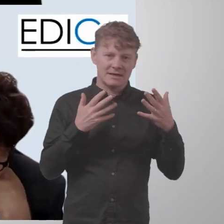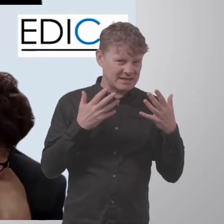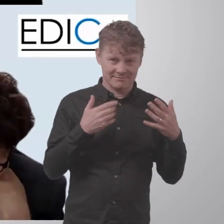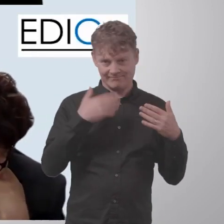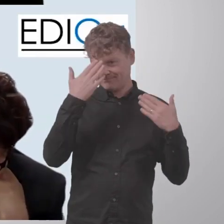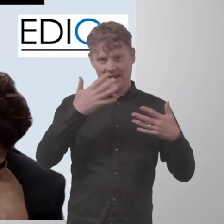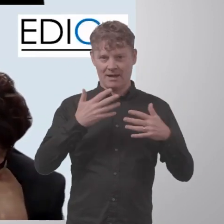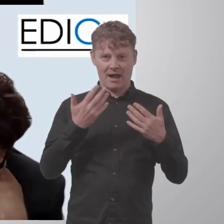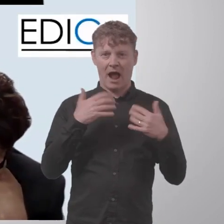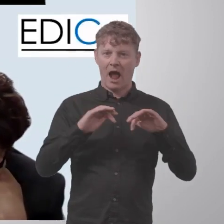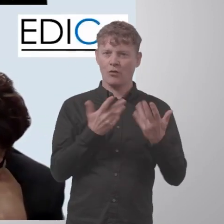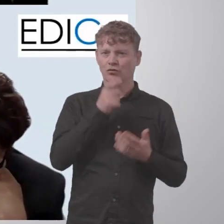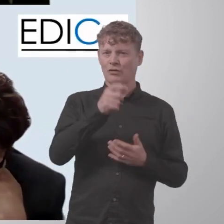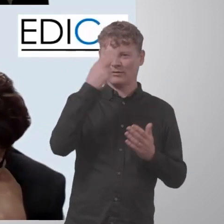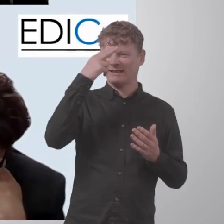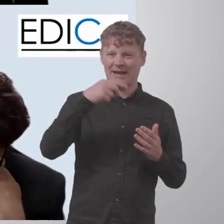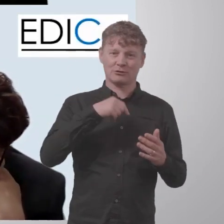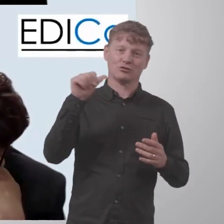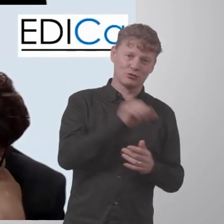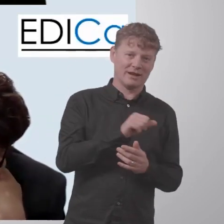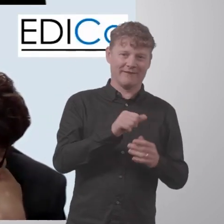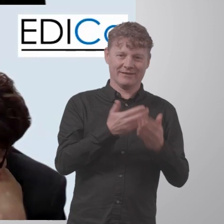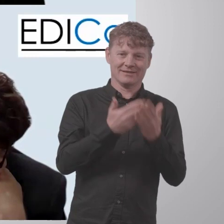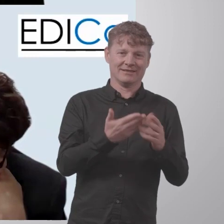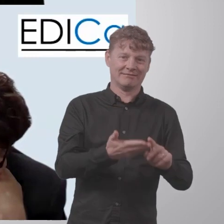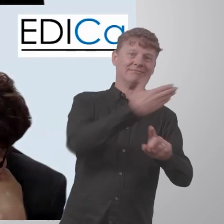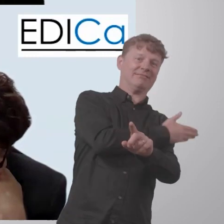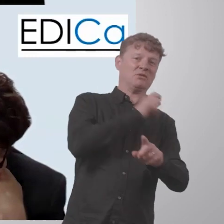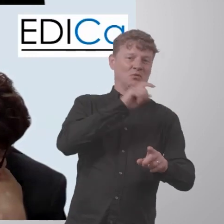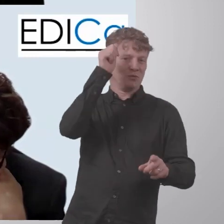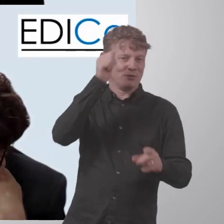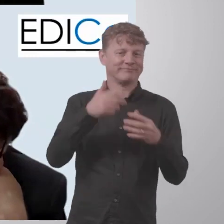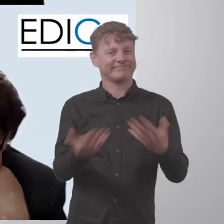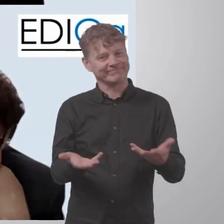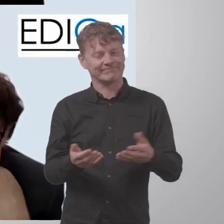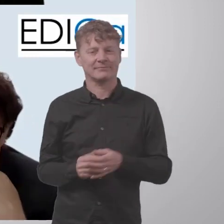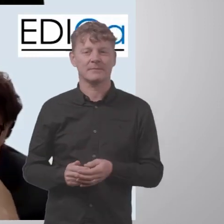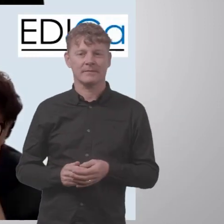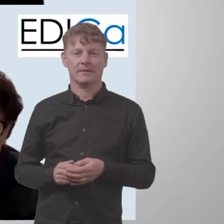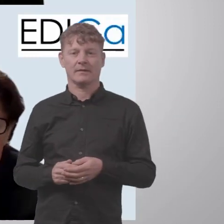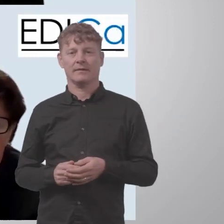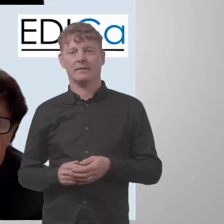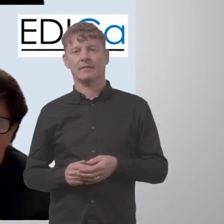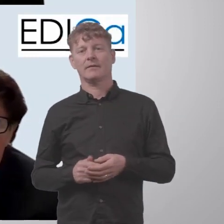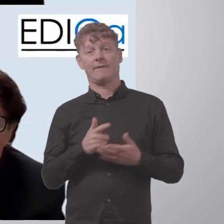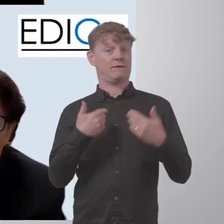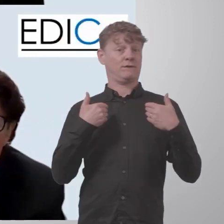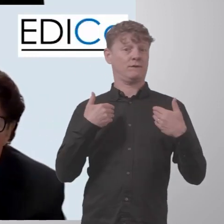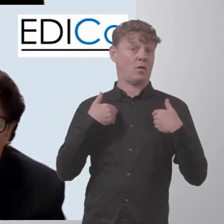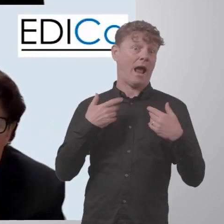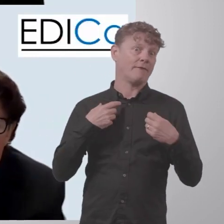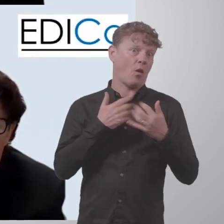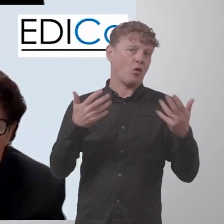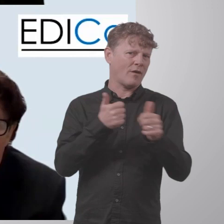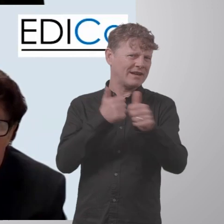would have heard other people pronounce their name. But for me, I've had a lot of industry experience. So a lot of my postdoc, for example,